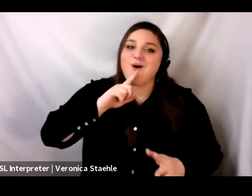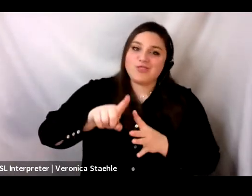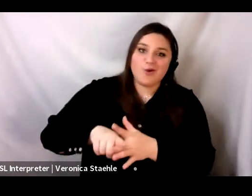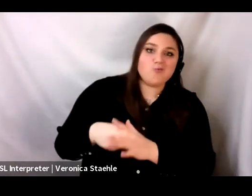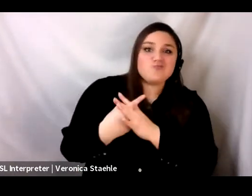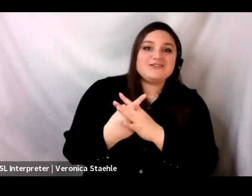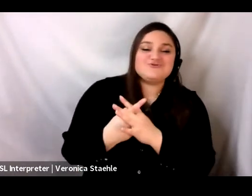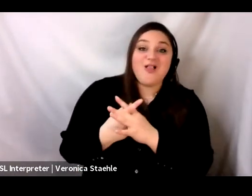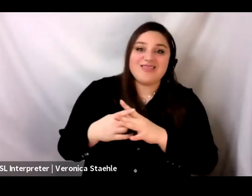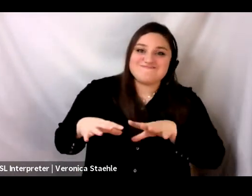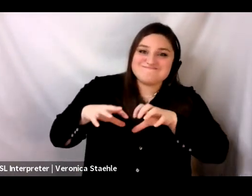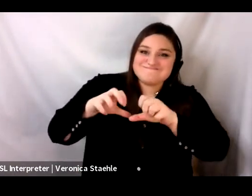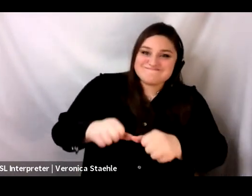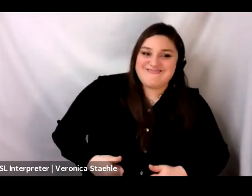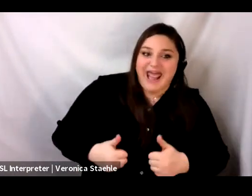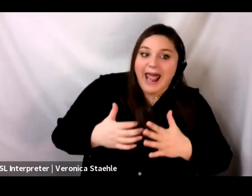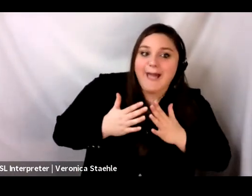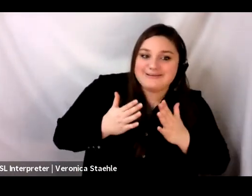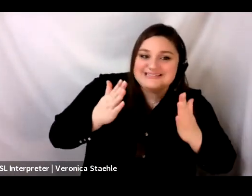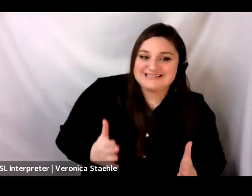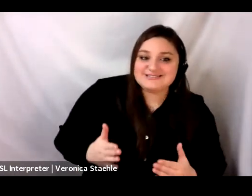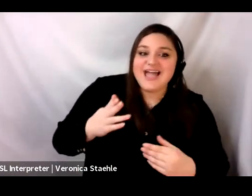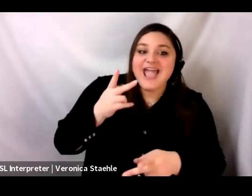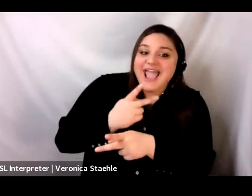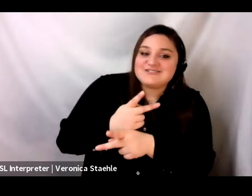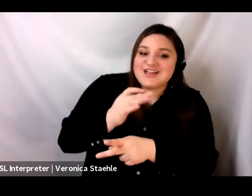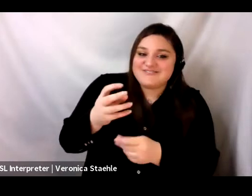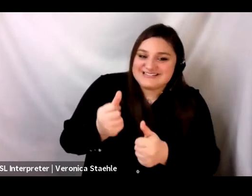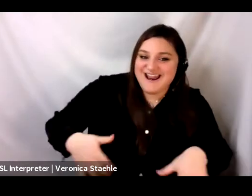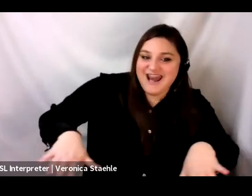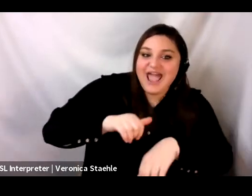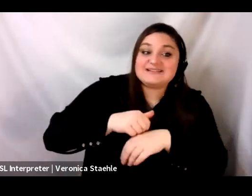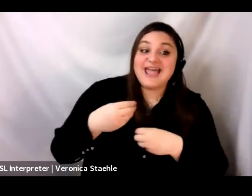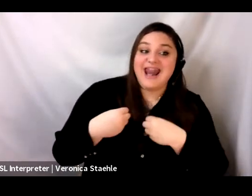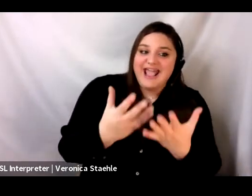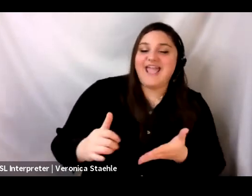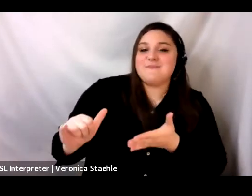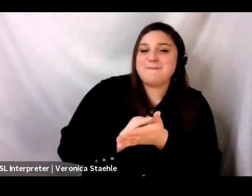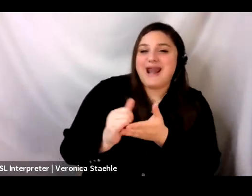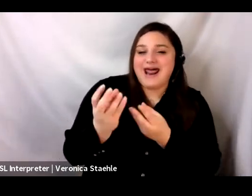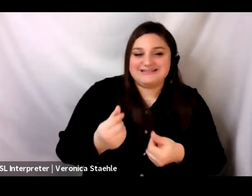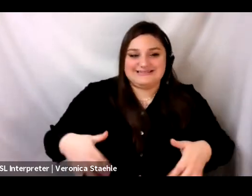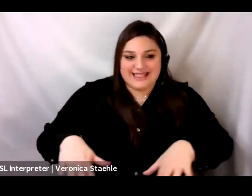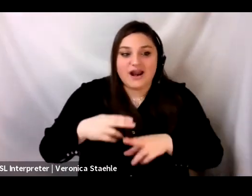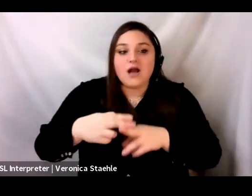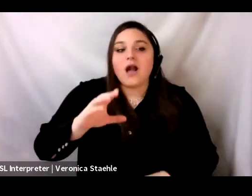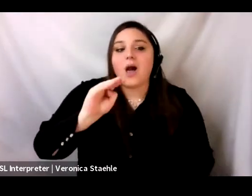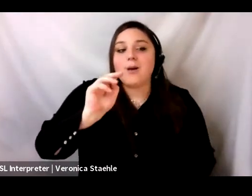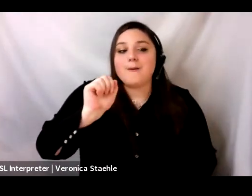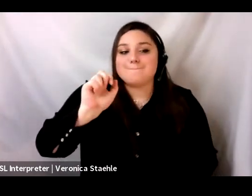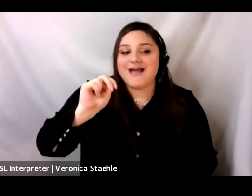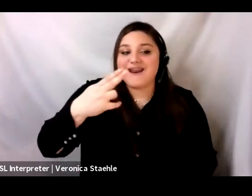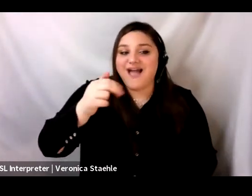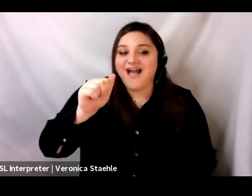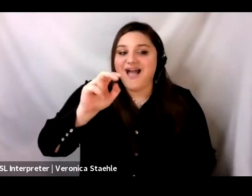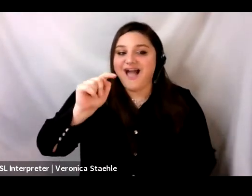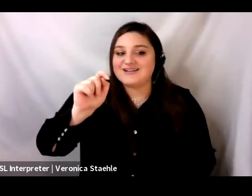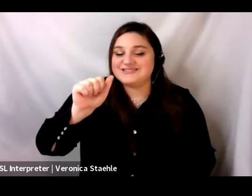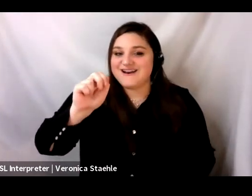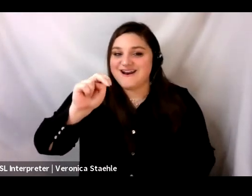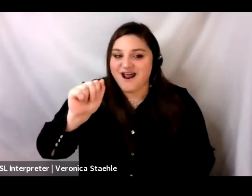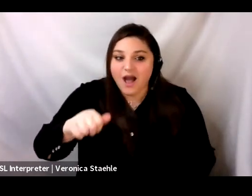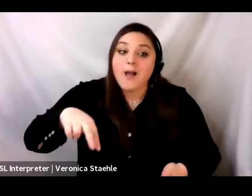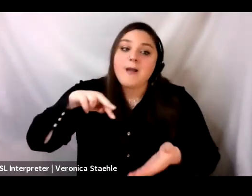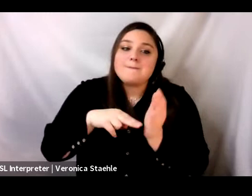Island its name, meaning hilly island or place where we go to gather the wood for the bows.